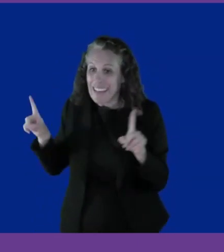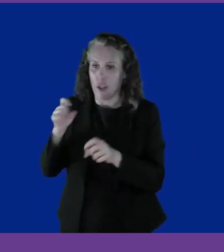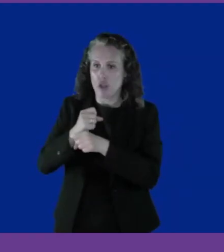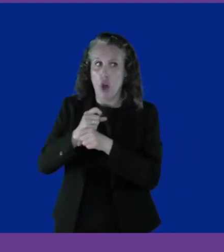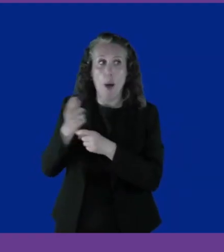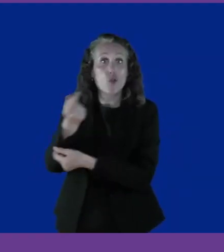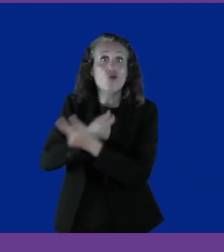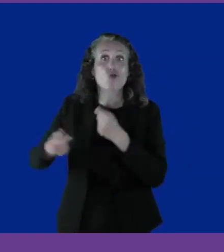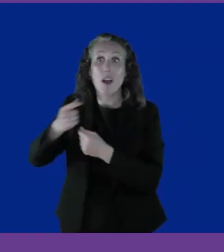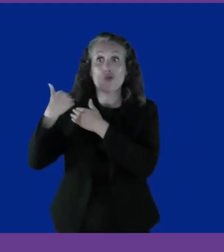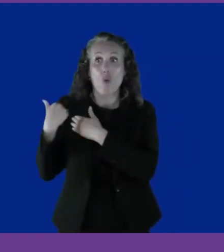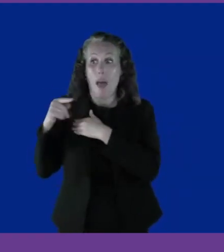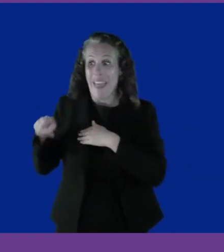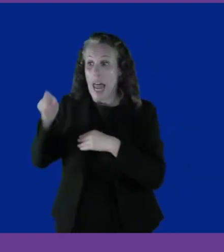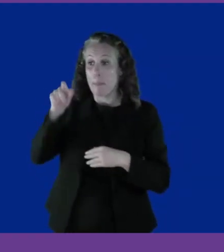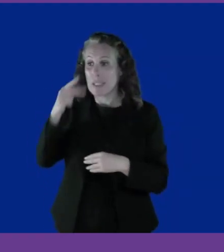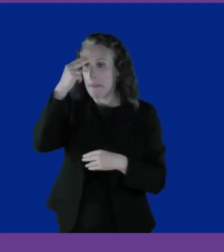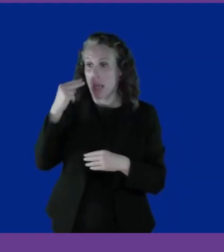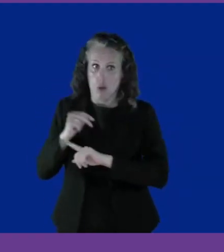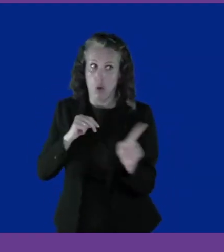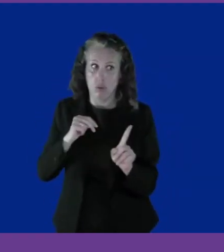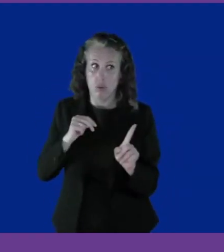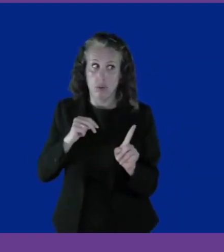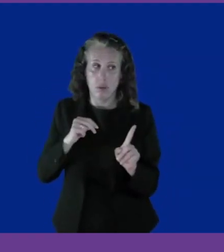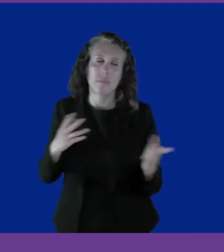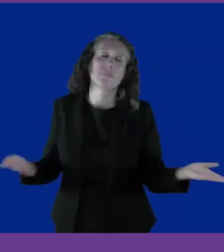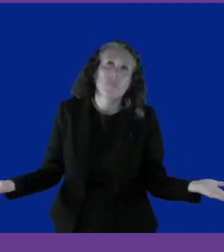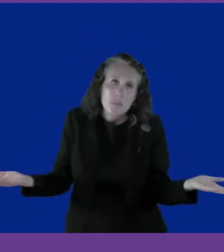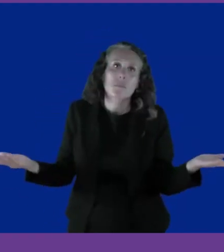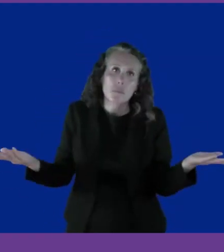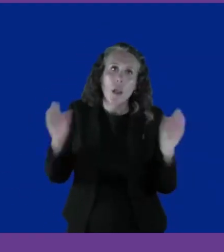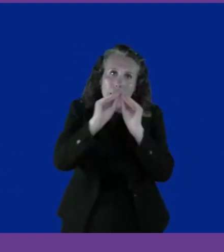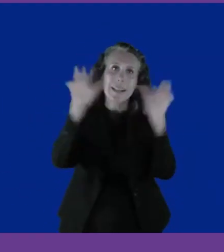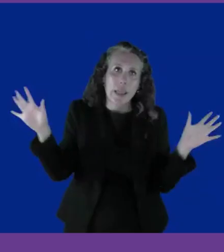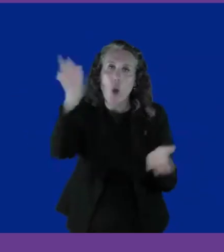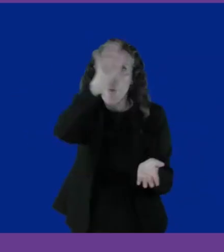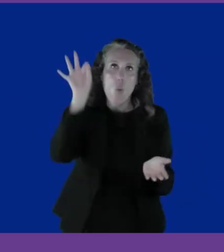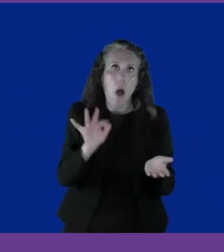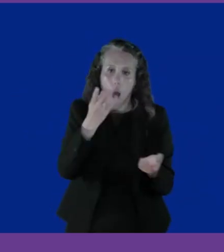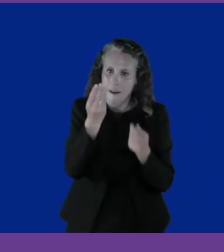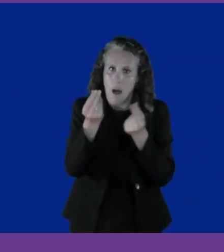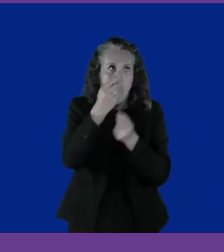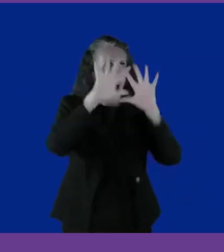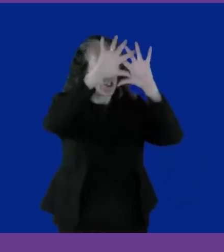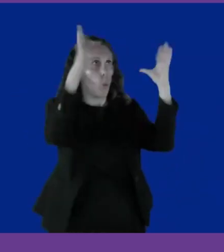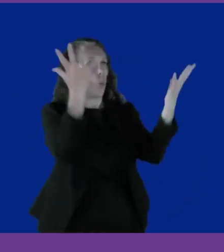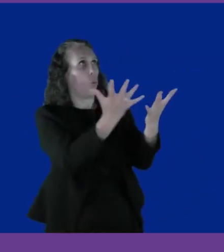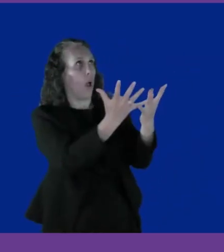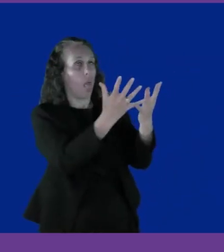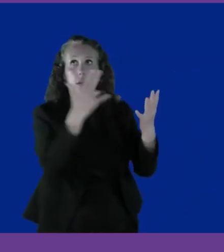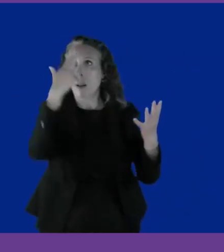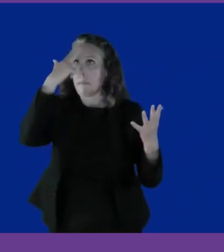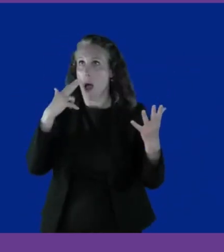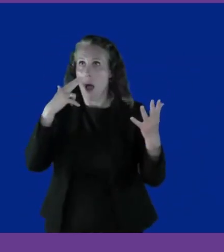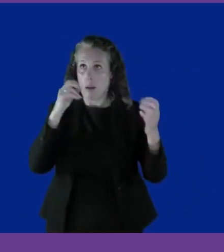position. That probably tells us something about how unfeasible the financial work and